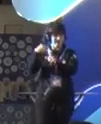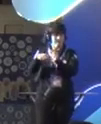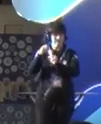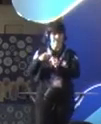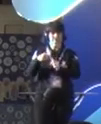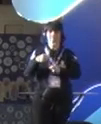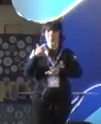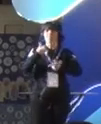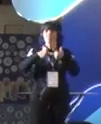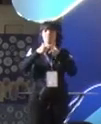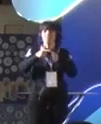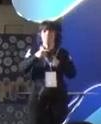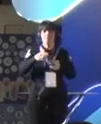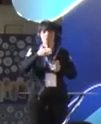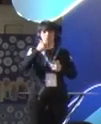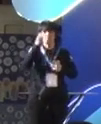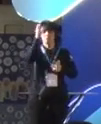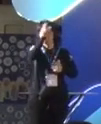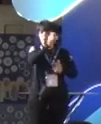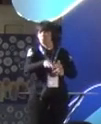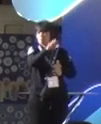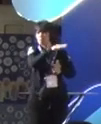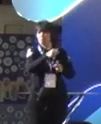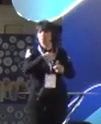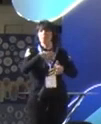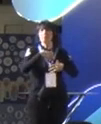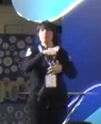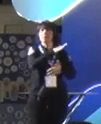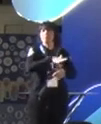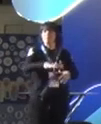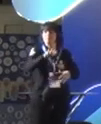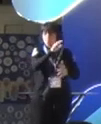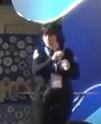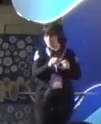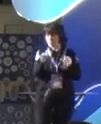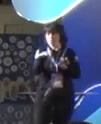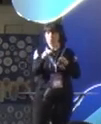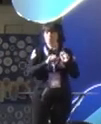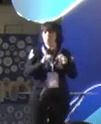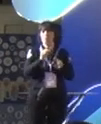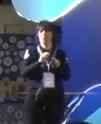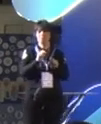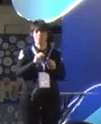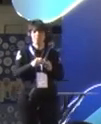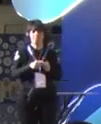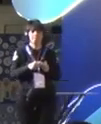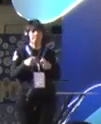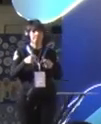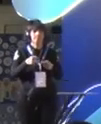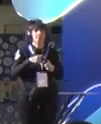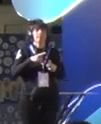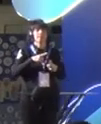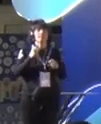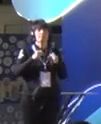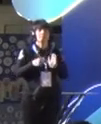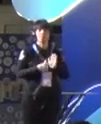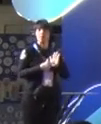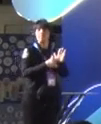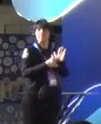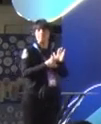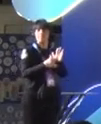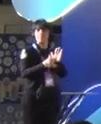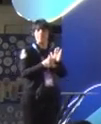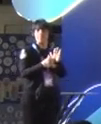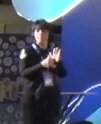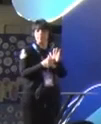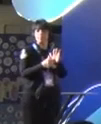And the reason I felt at the end that it had not gone well is because I had presented an inauthentic